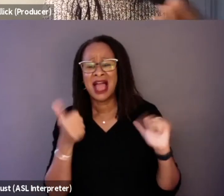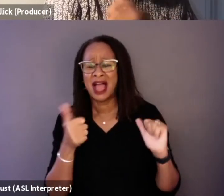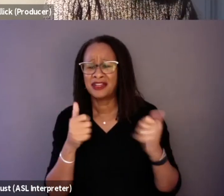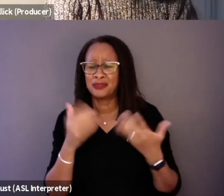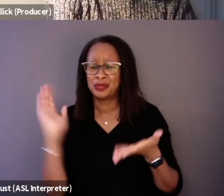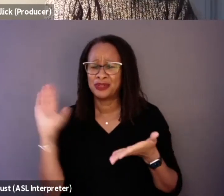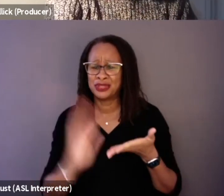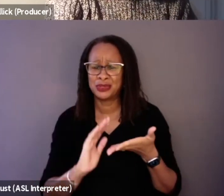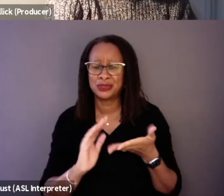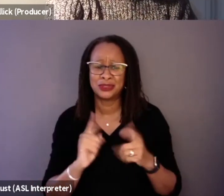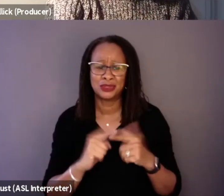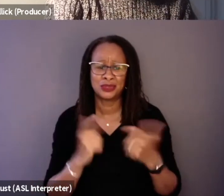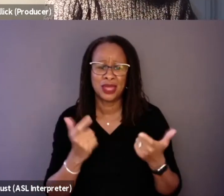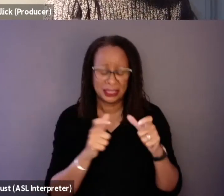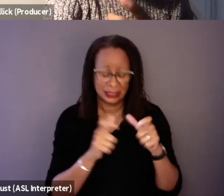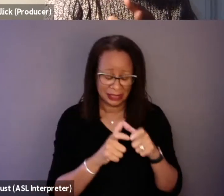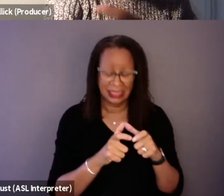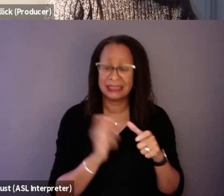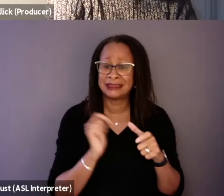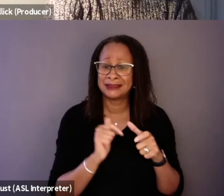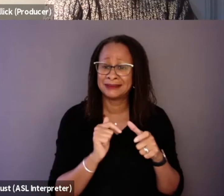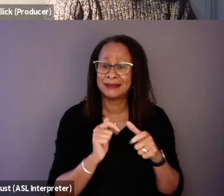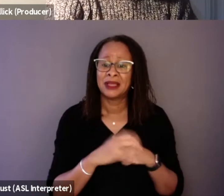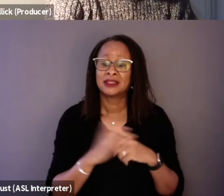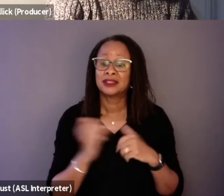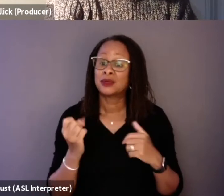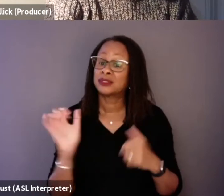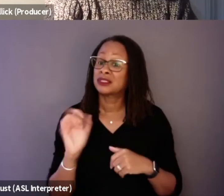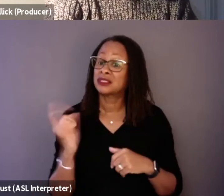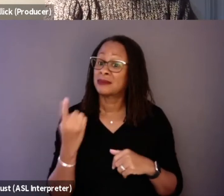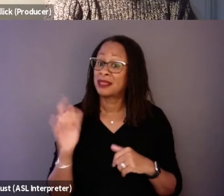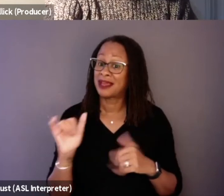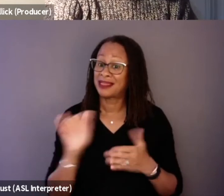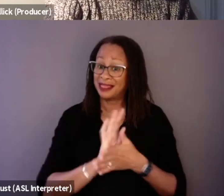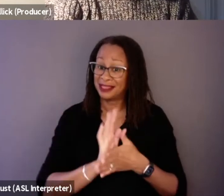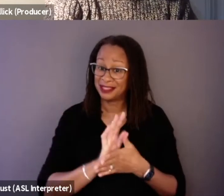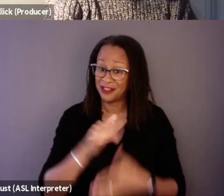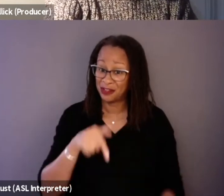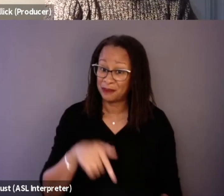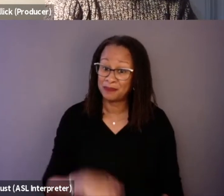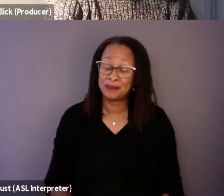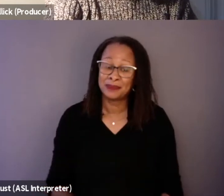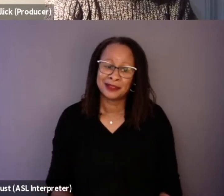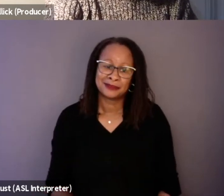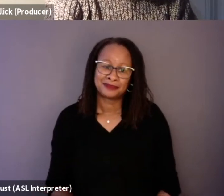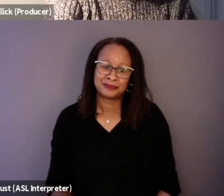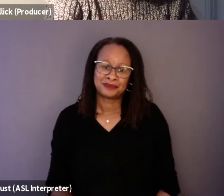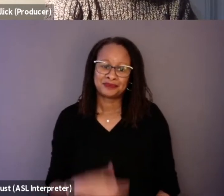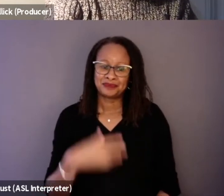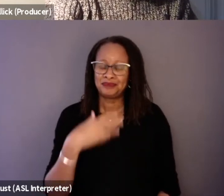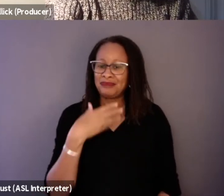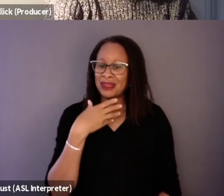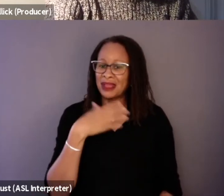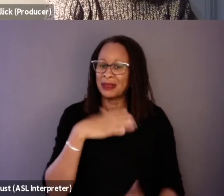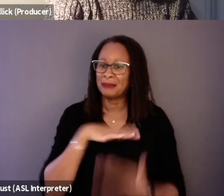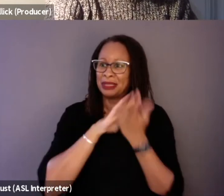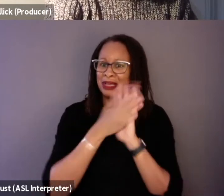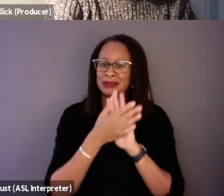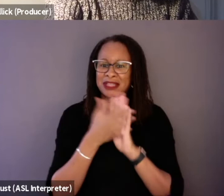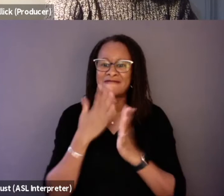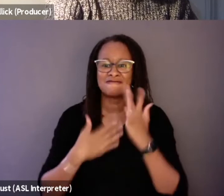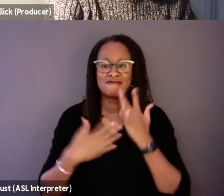reduced to these little things. So something like this film becomes that rare thing in documentary film, it